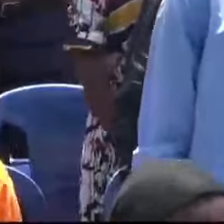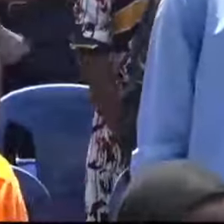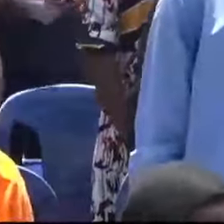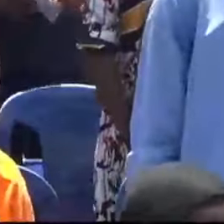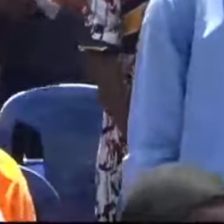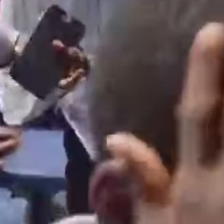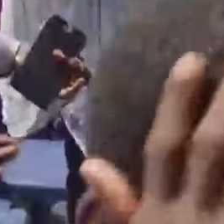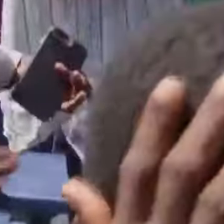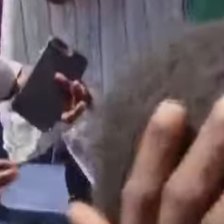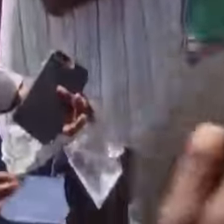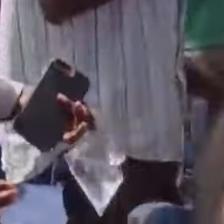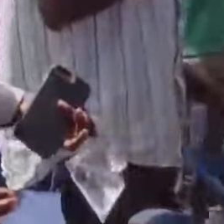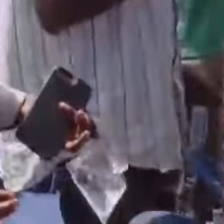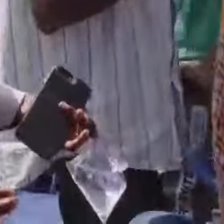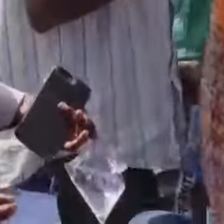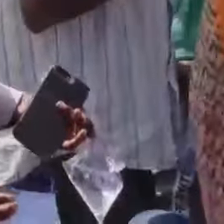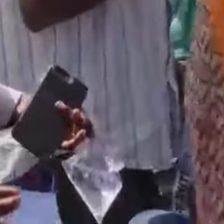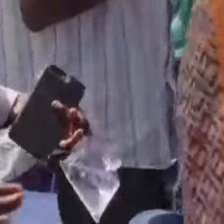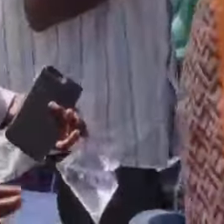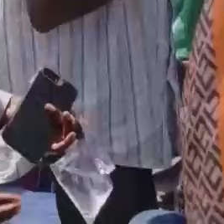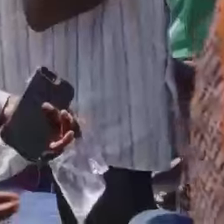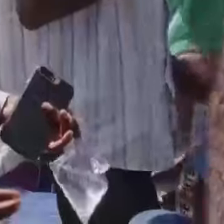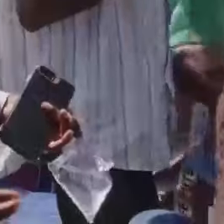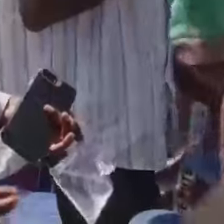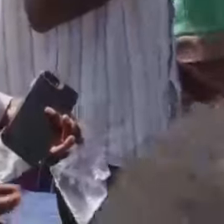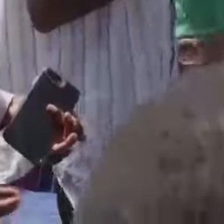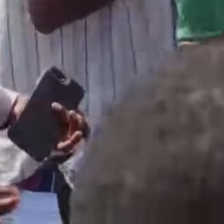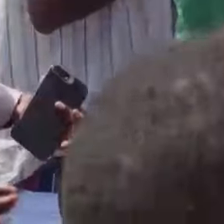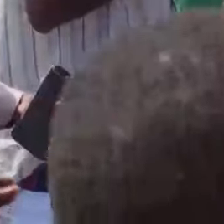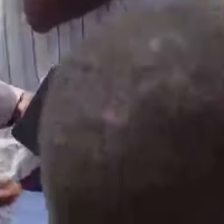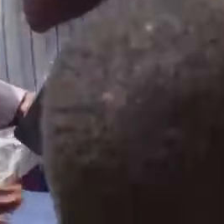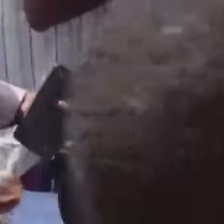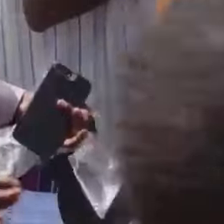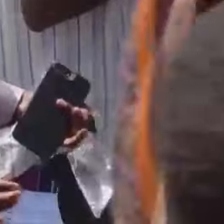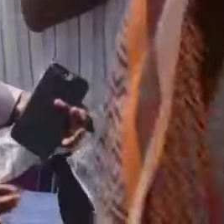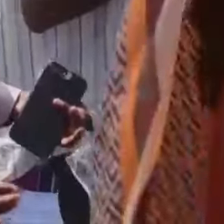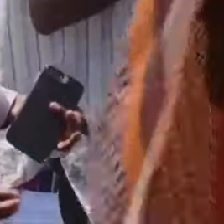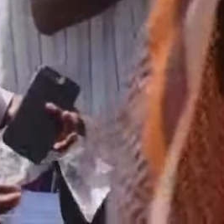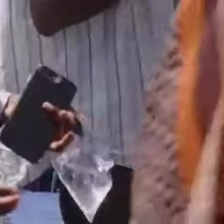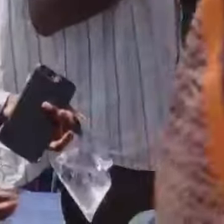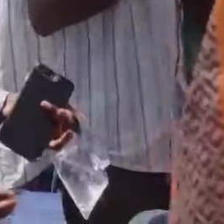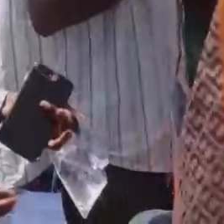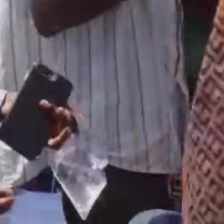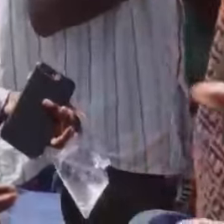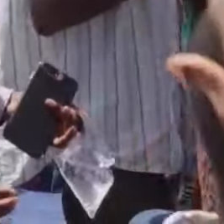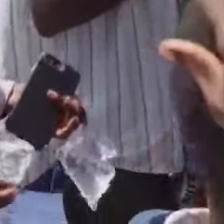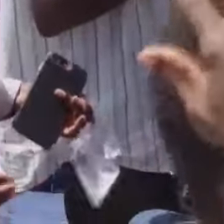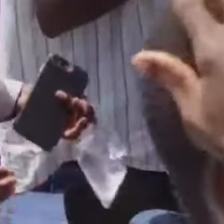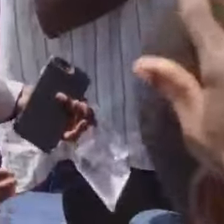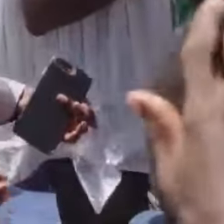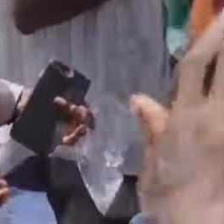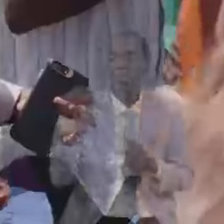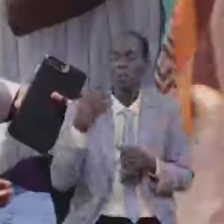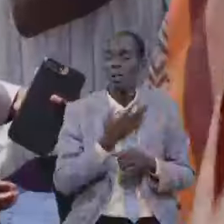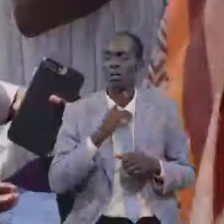glory. Walking with the master, uniting with the master, and living, dwelling with the master, living